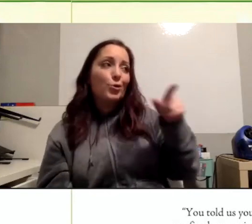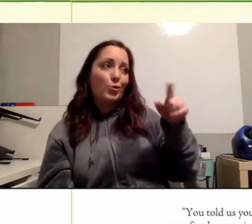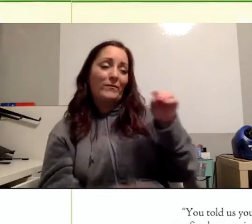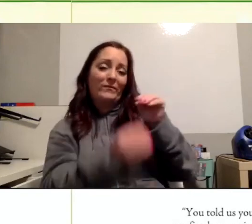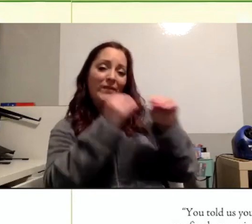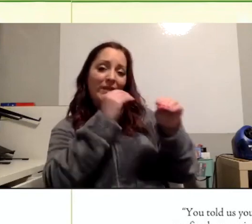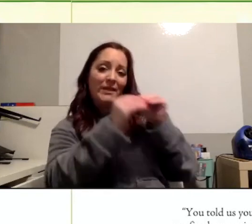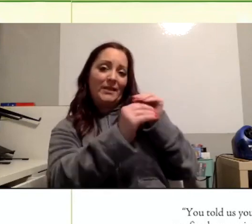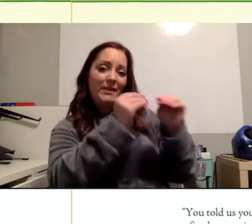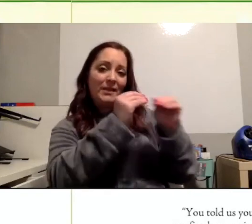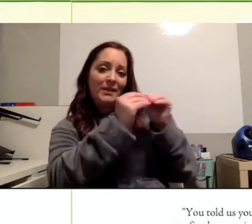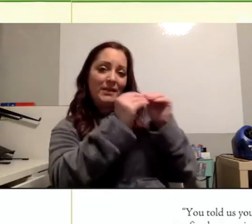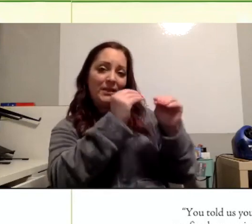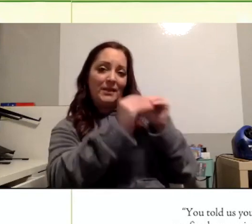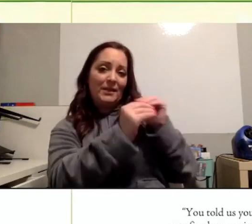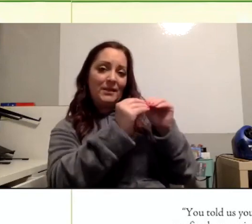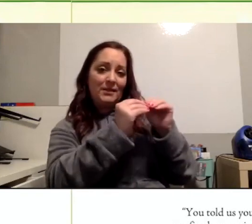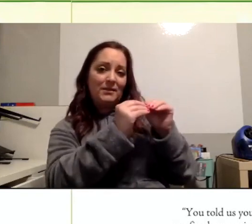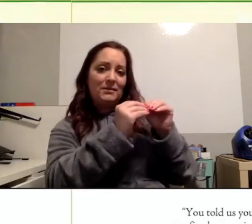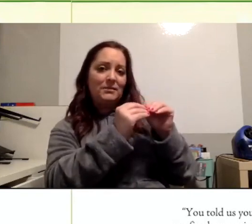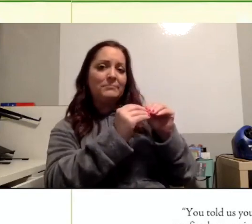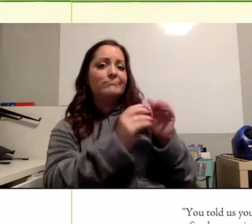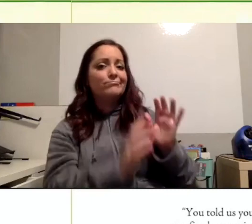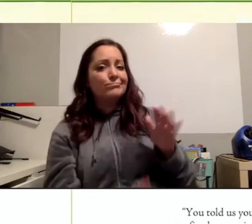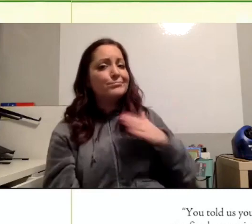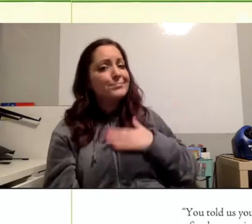your mistakes.